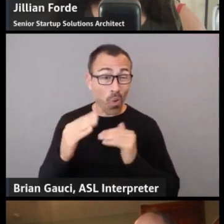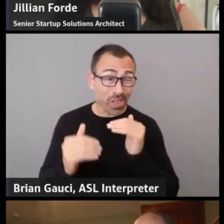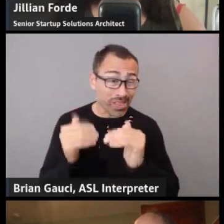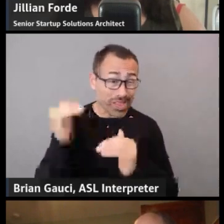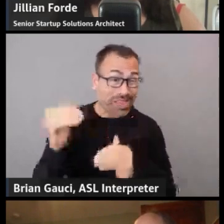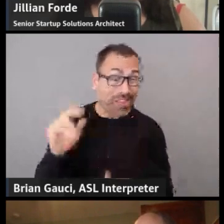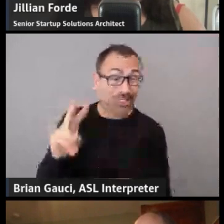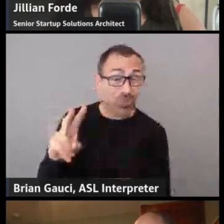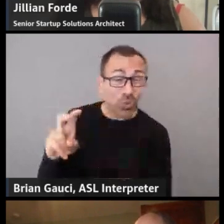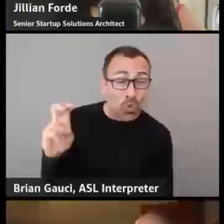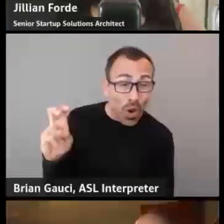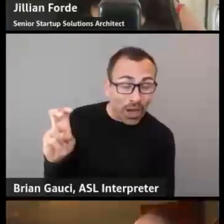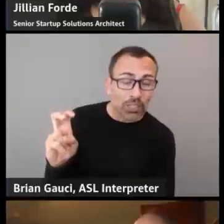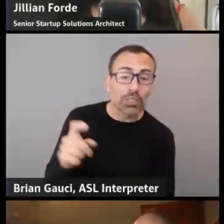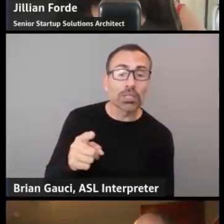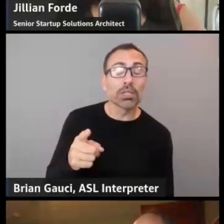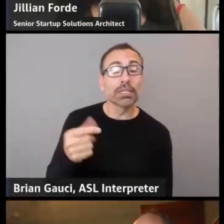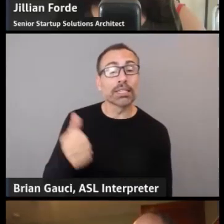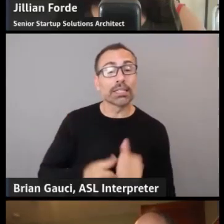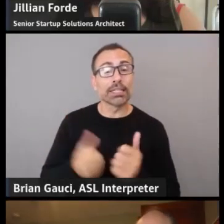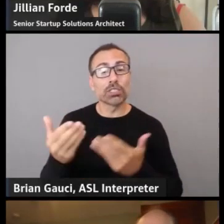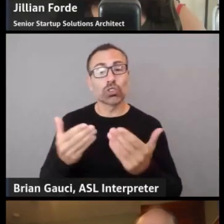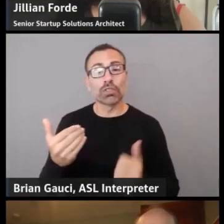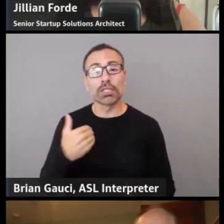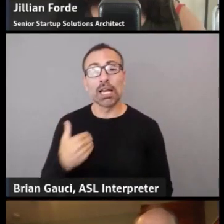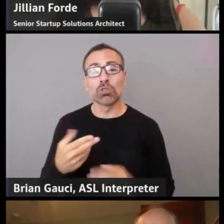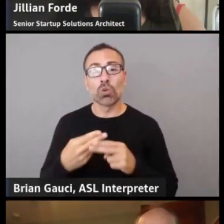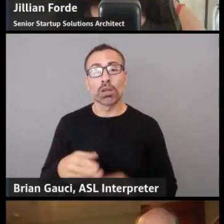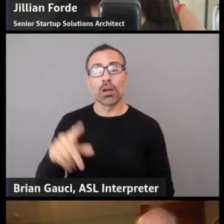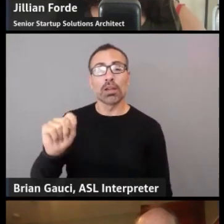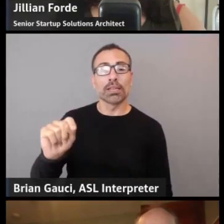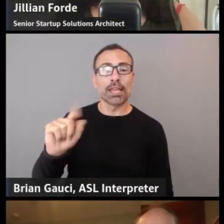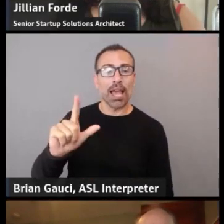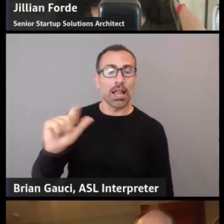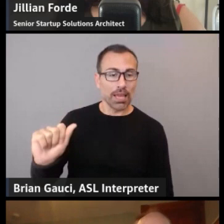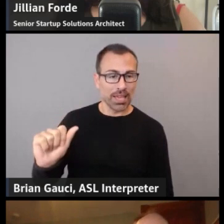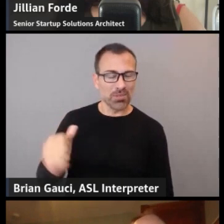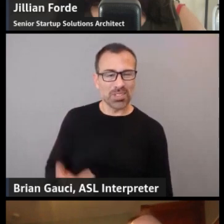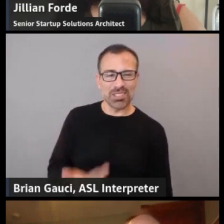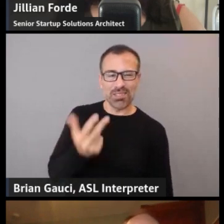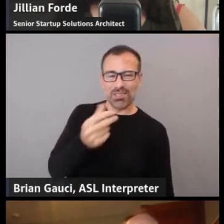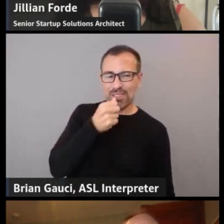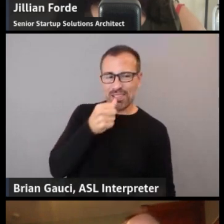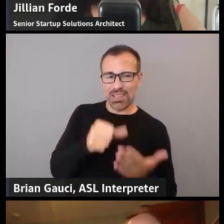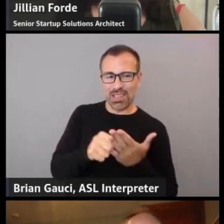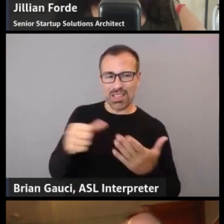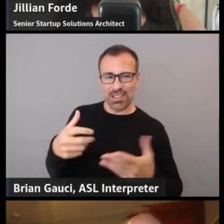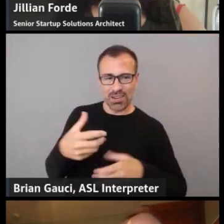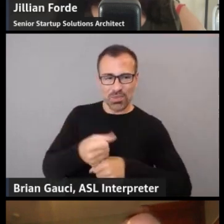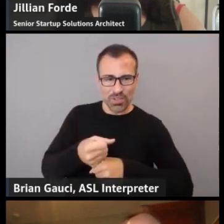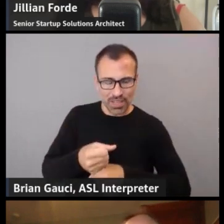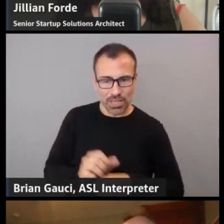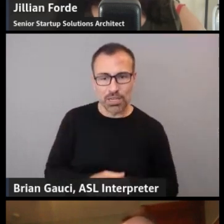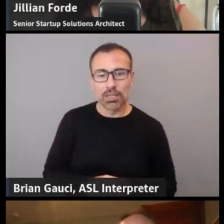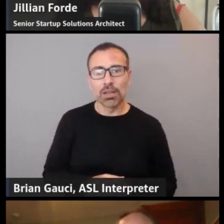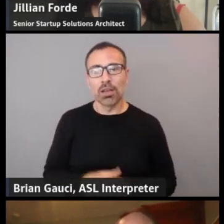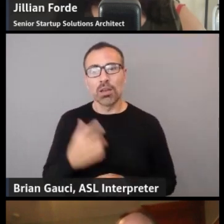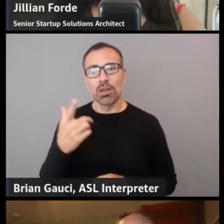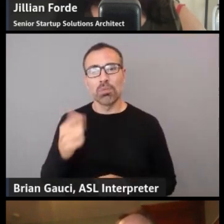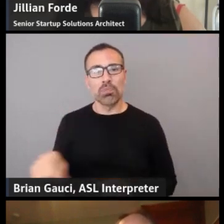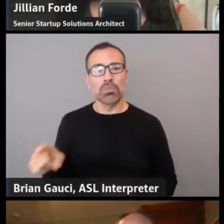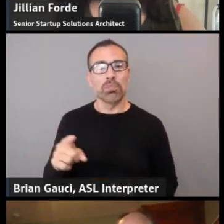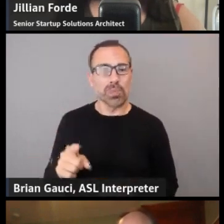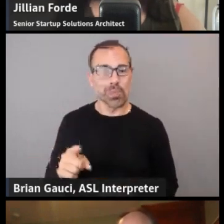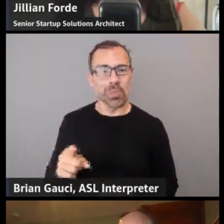we've given each service what we call a TLA, a 3-letter abbreviation. That's because SAP identifiers are limited to